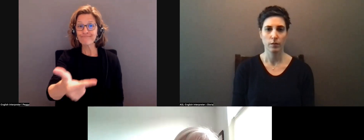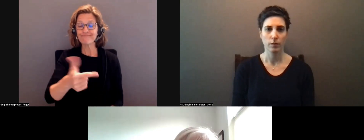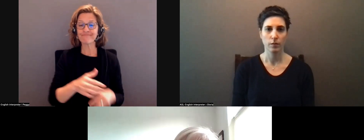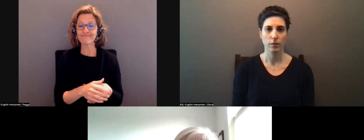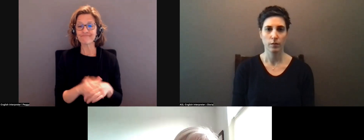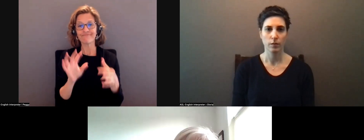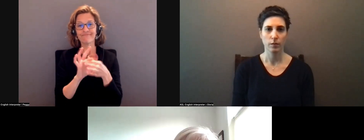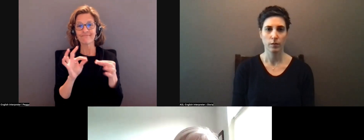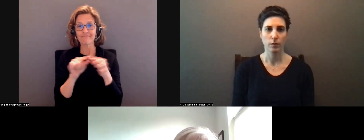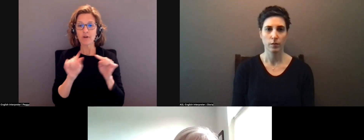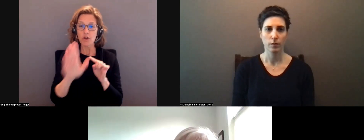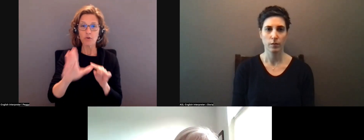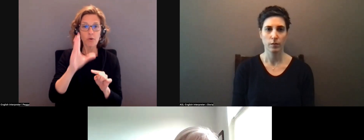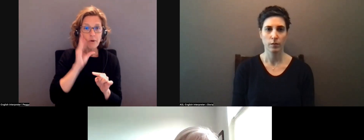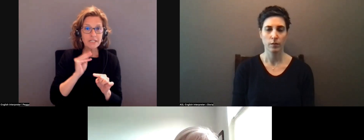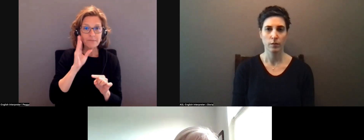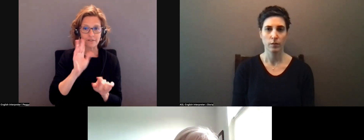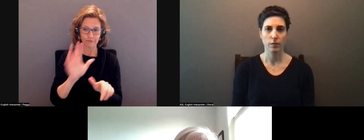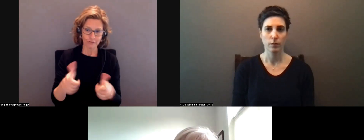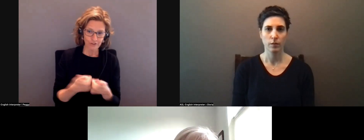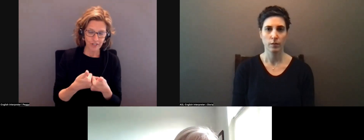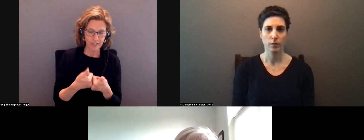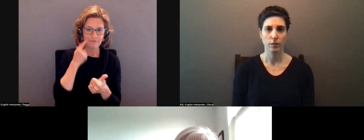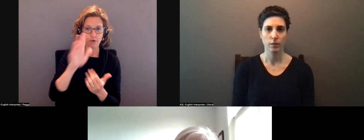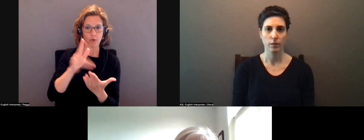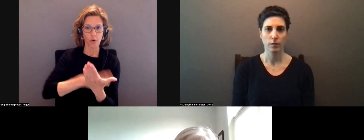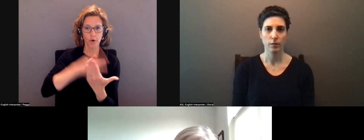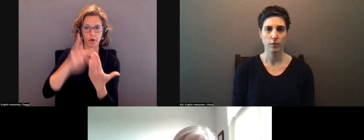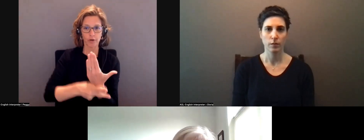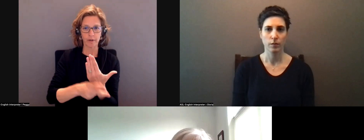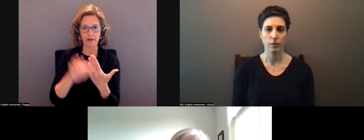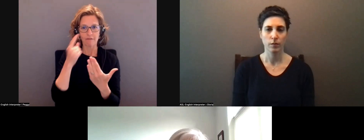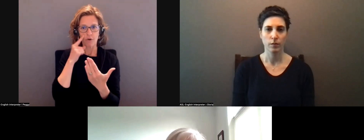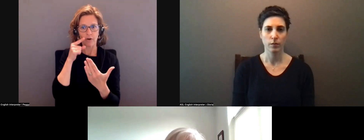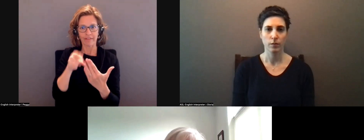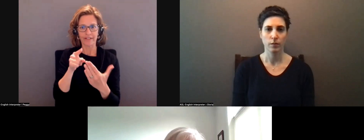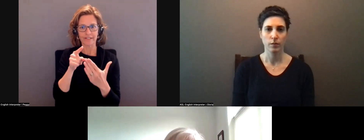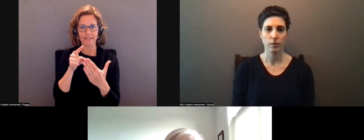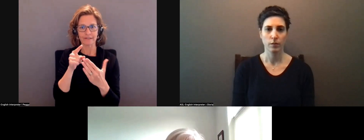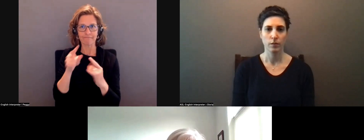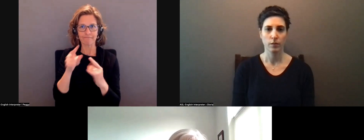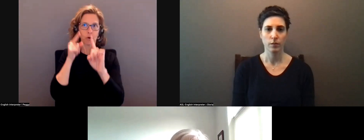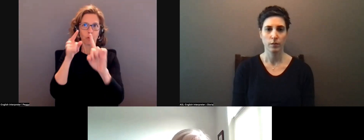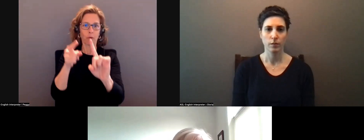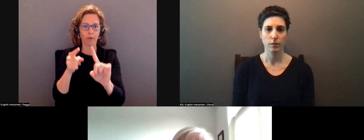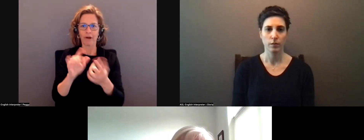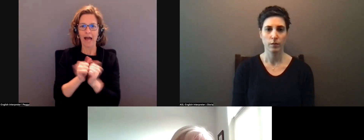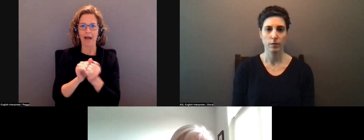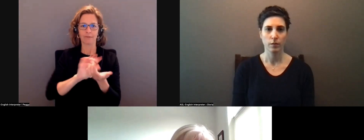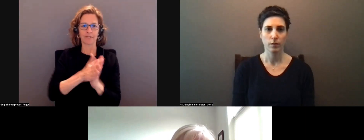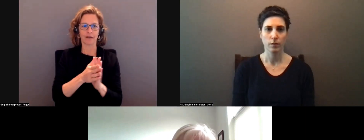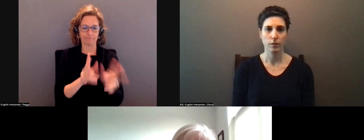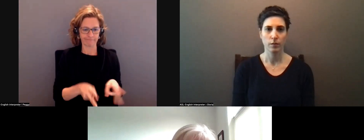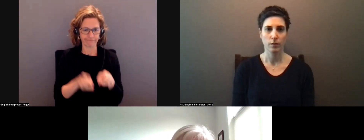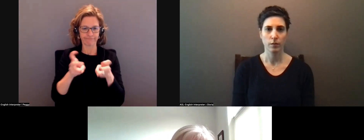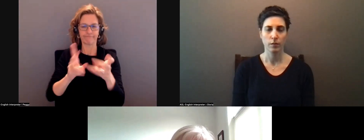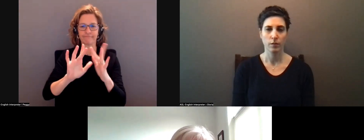and tell us about the challenges that your program faced with this particular digitization